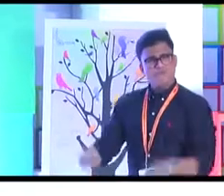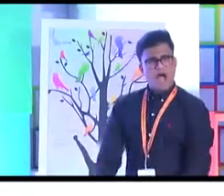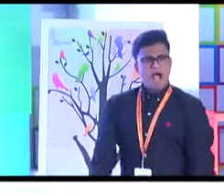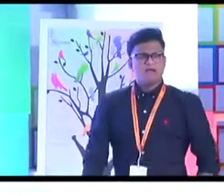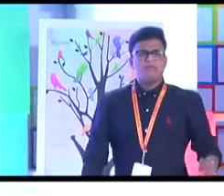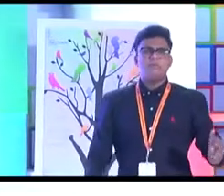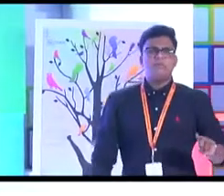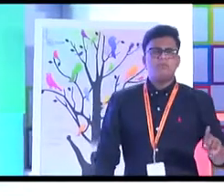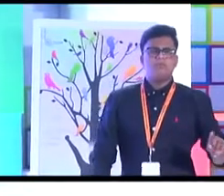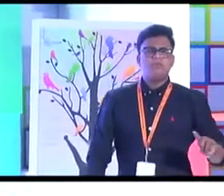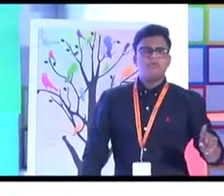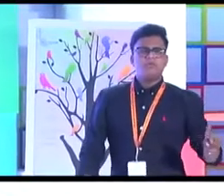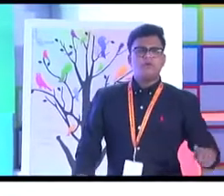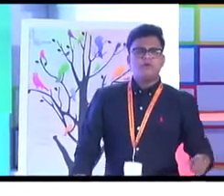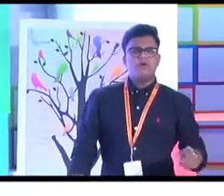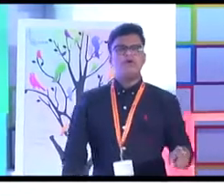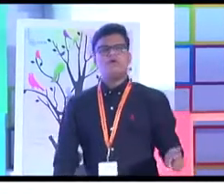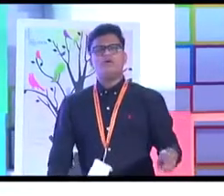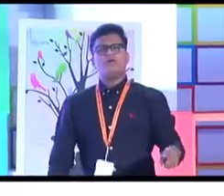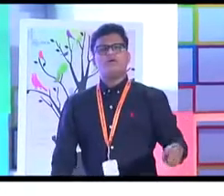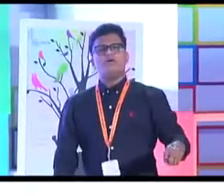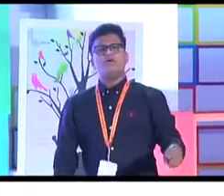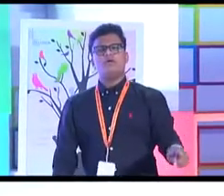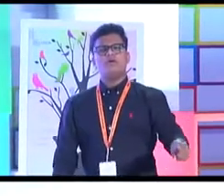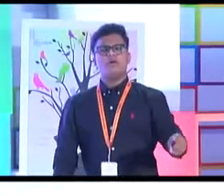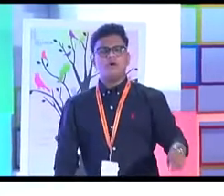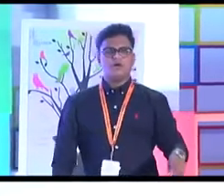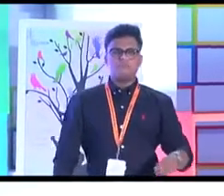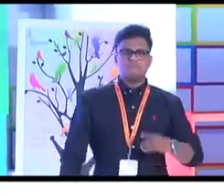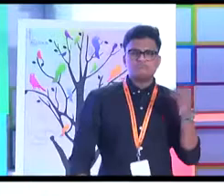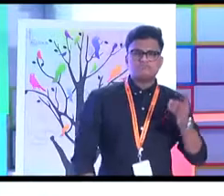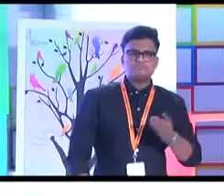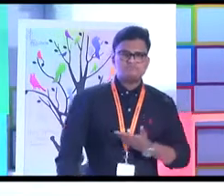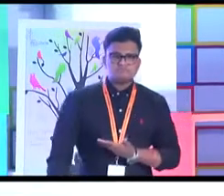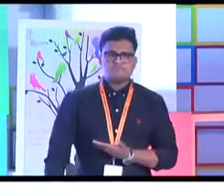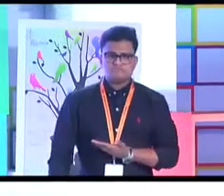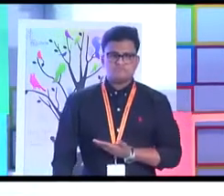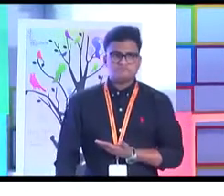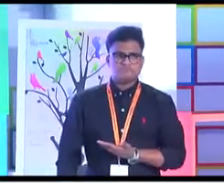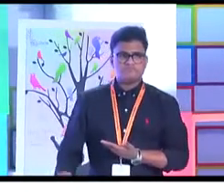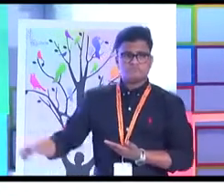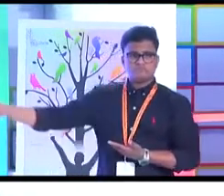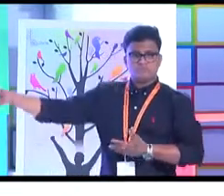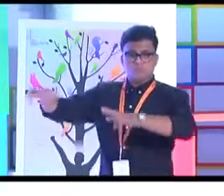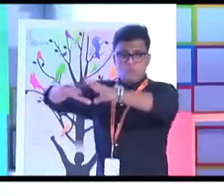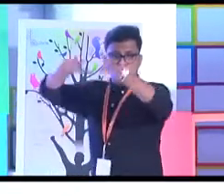I used to hold the mouse and started designing. Now I have global clients all over the world.